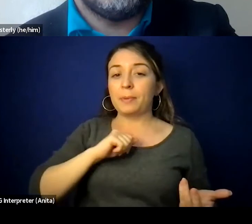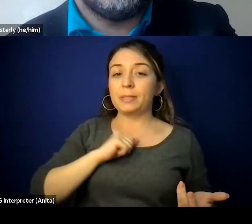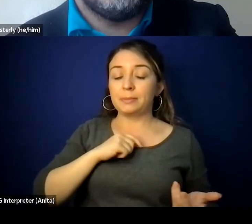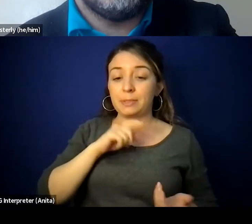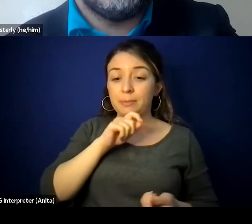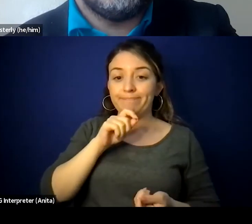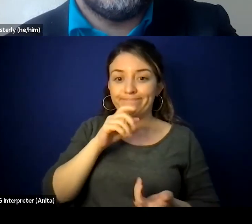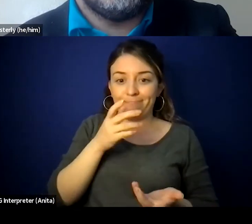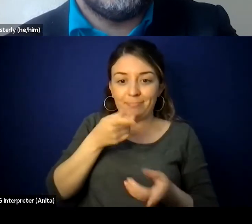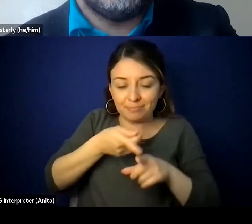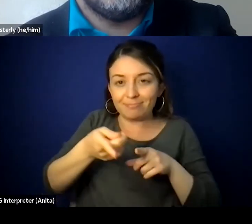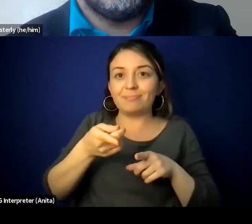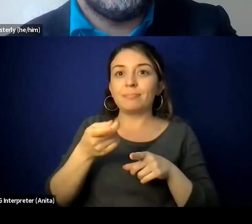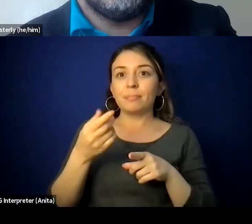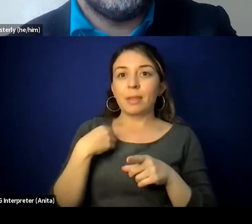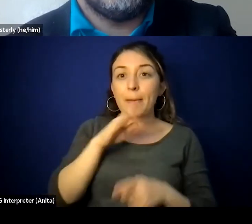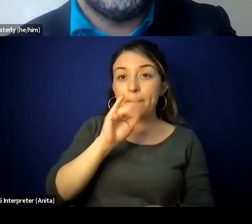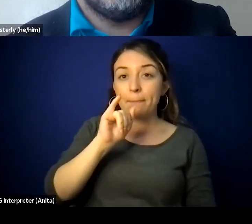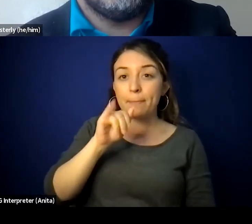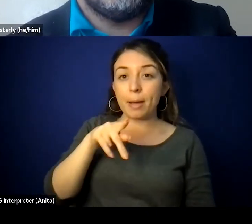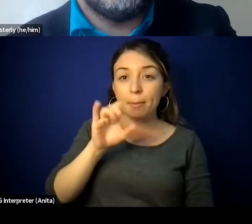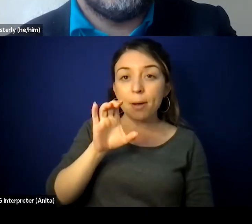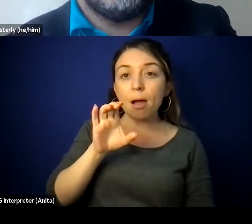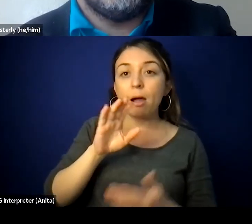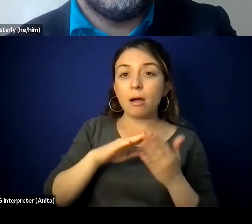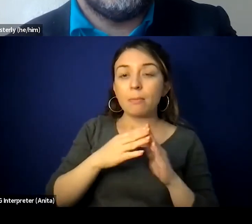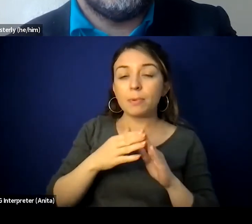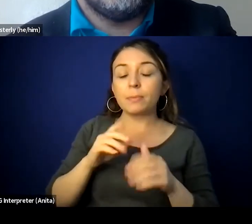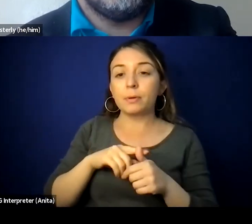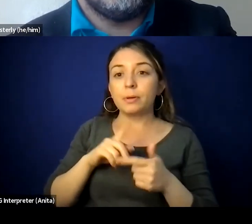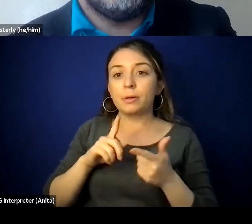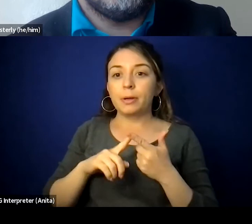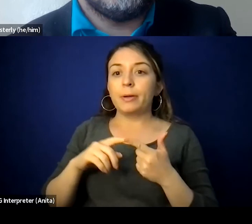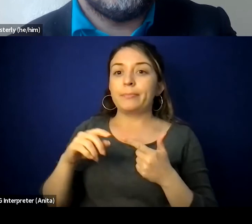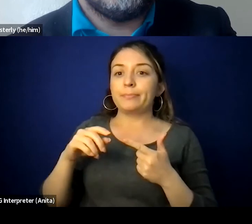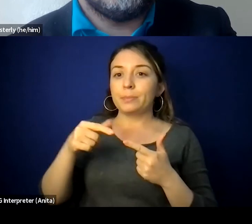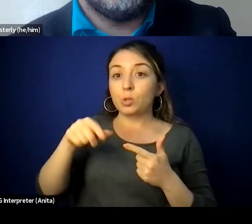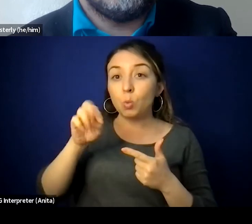BIPOC people, as disabled people, as women, as queer people, it is